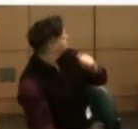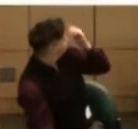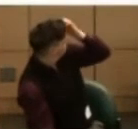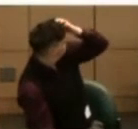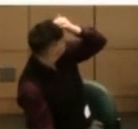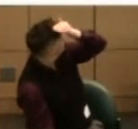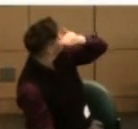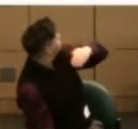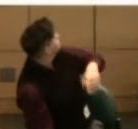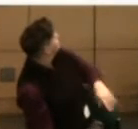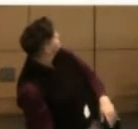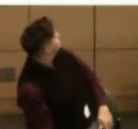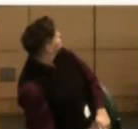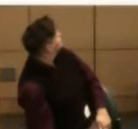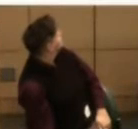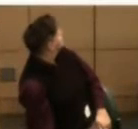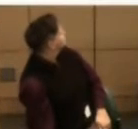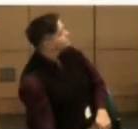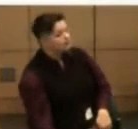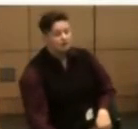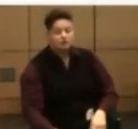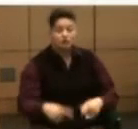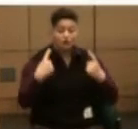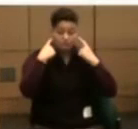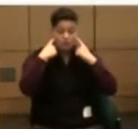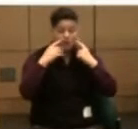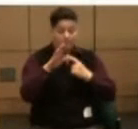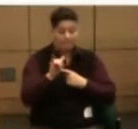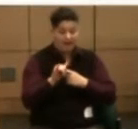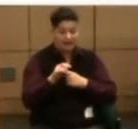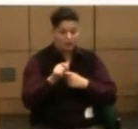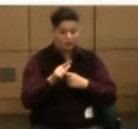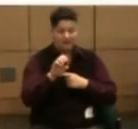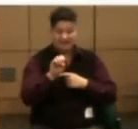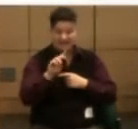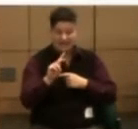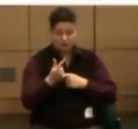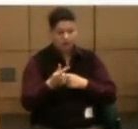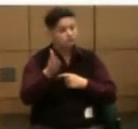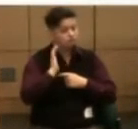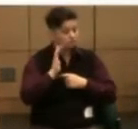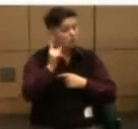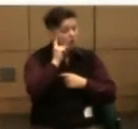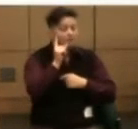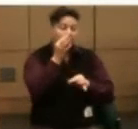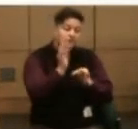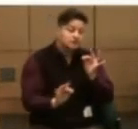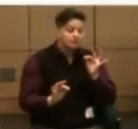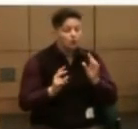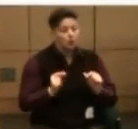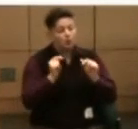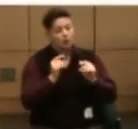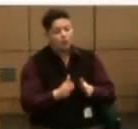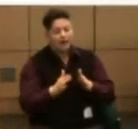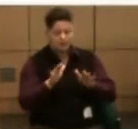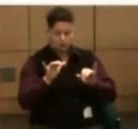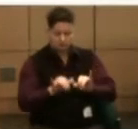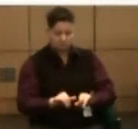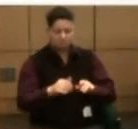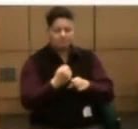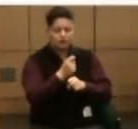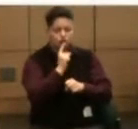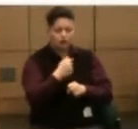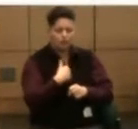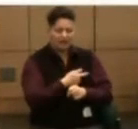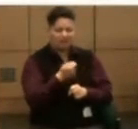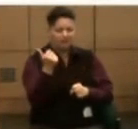So among children with bilateral hearing loss, use of the EKG was thought to be a very simple and quick way to make sure we eliminate